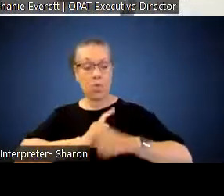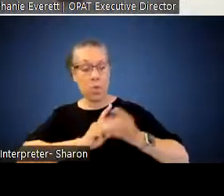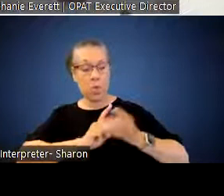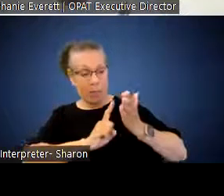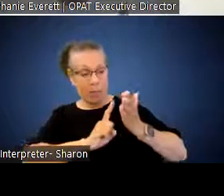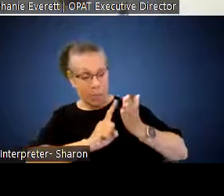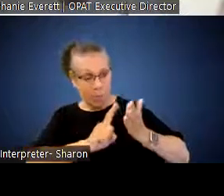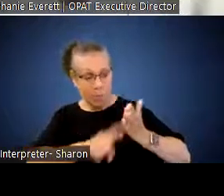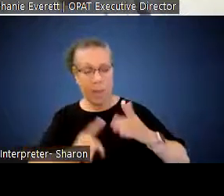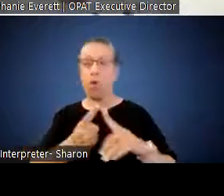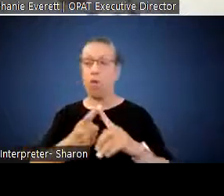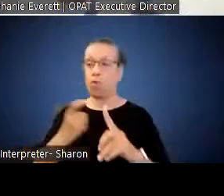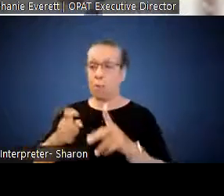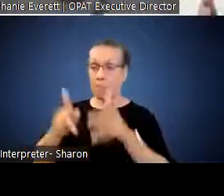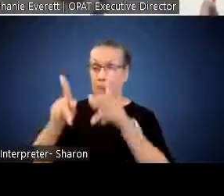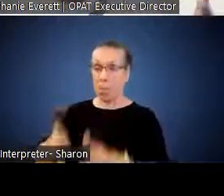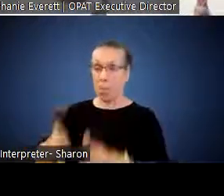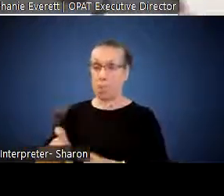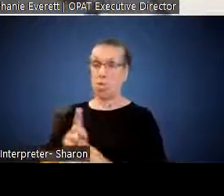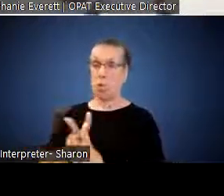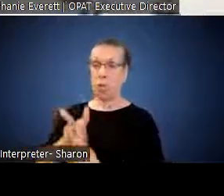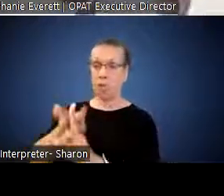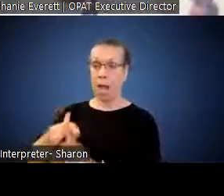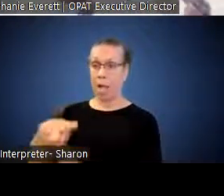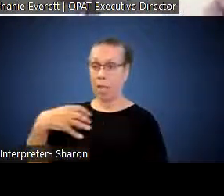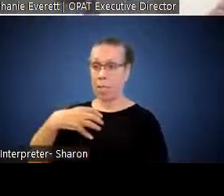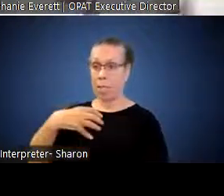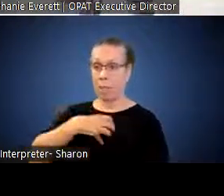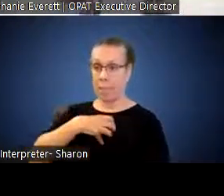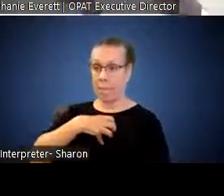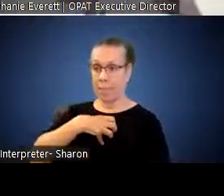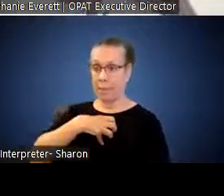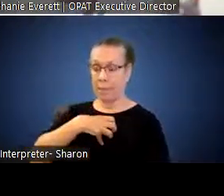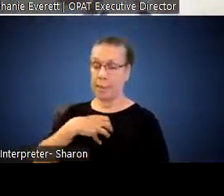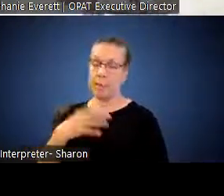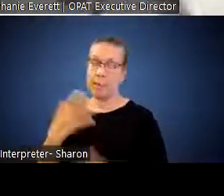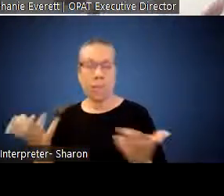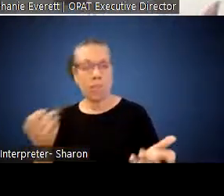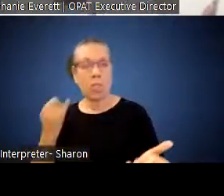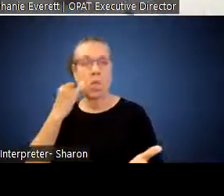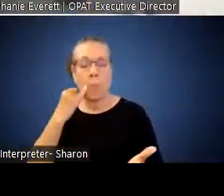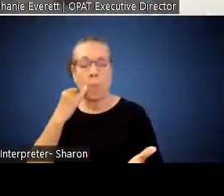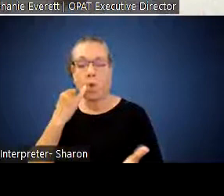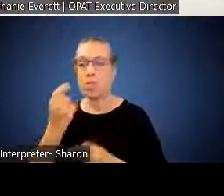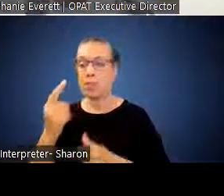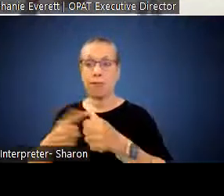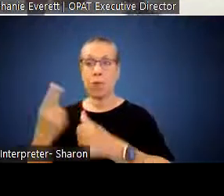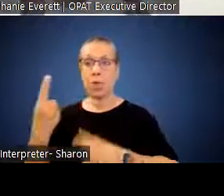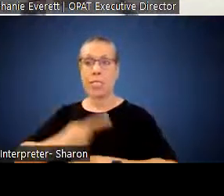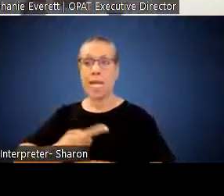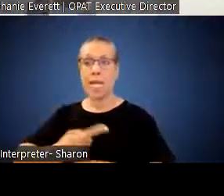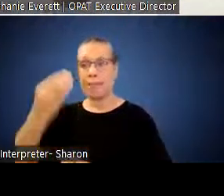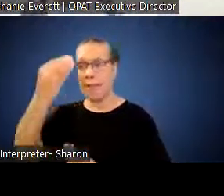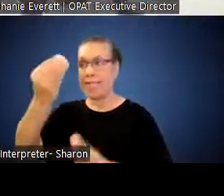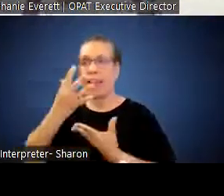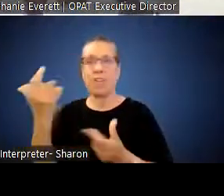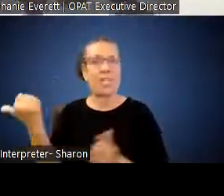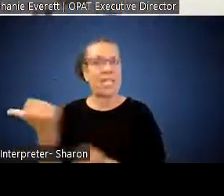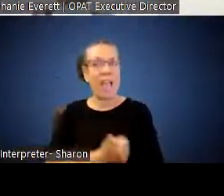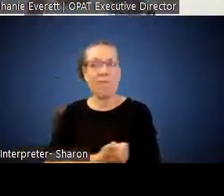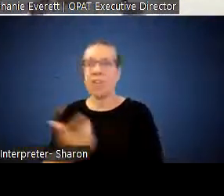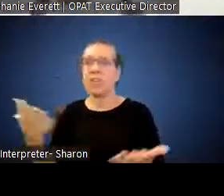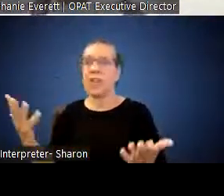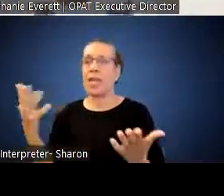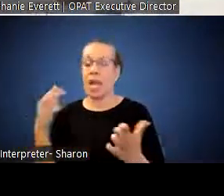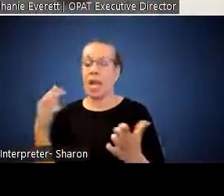everything from the complainant in a short period of time, or say if they gave us everything on day one and we spoke to them, we got everything we needed, we find